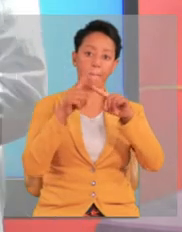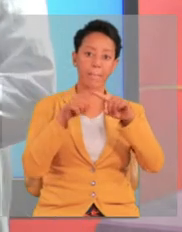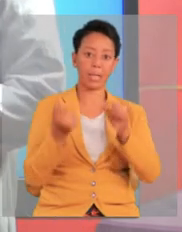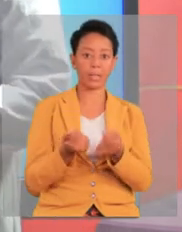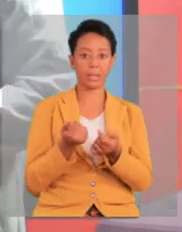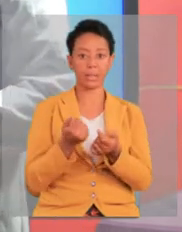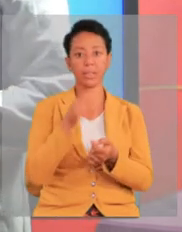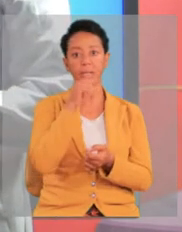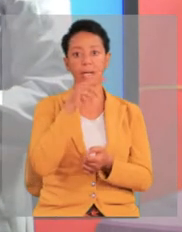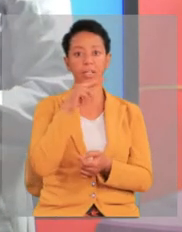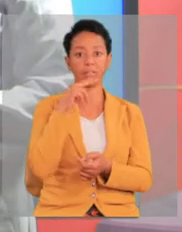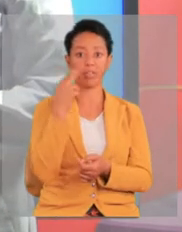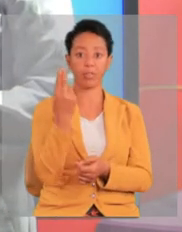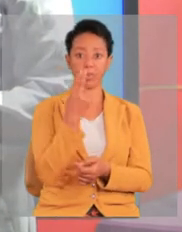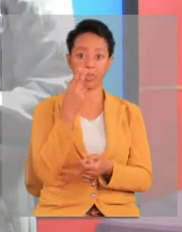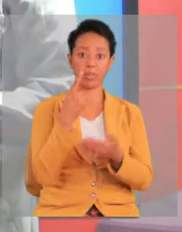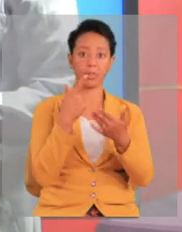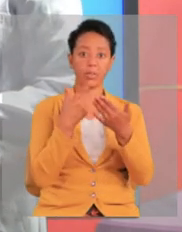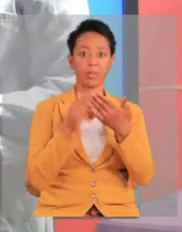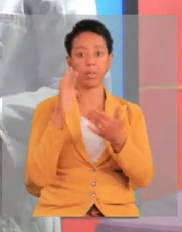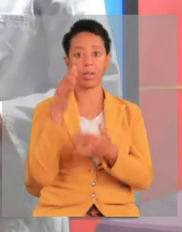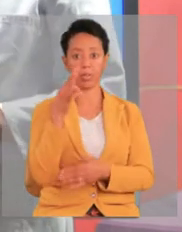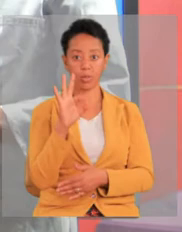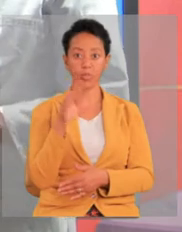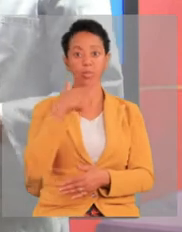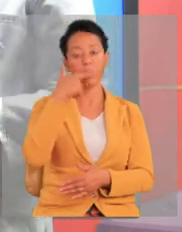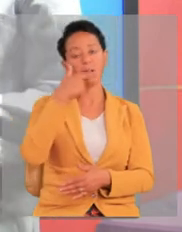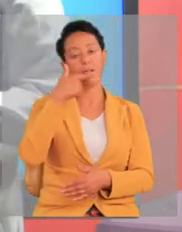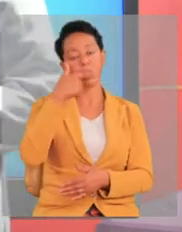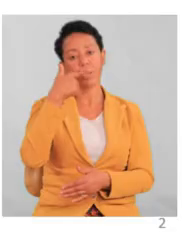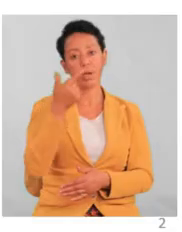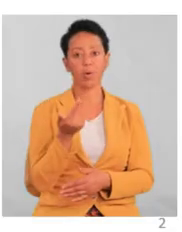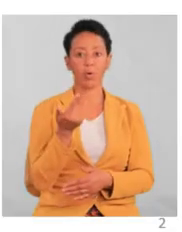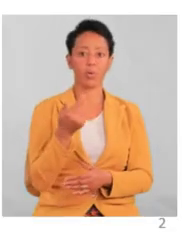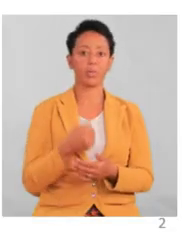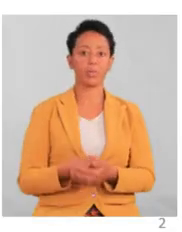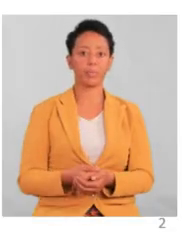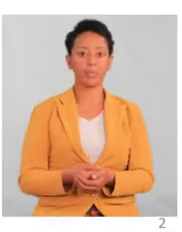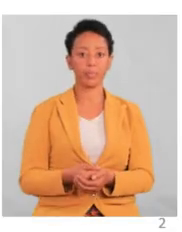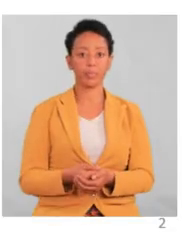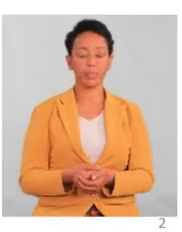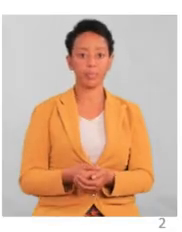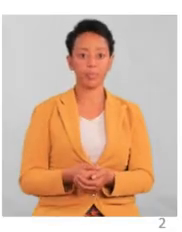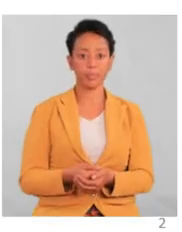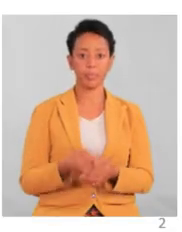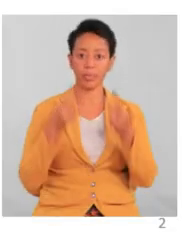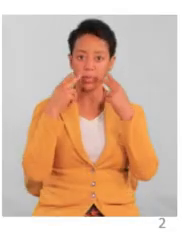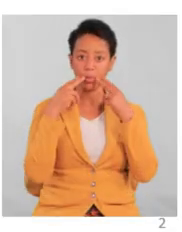adverbs so as to use this kind of language area. We can